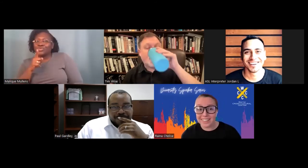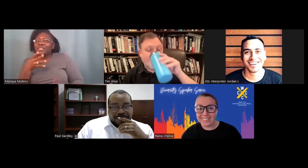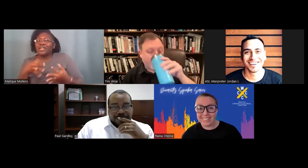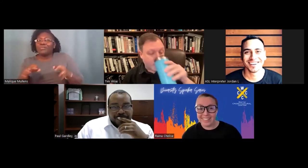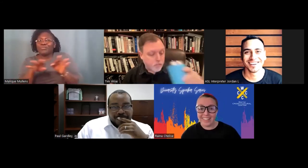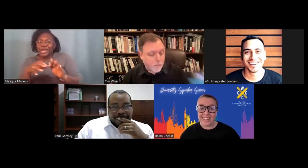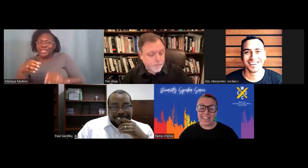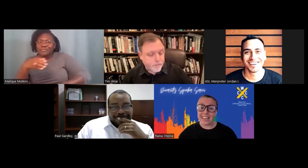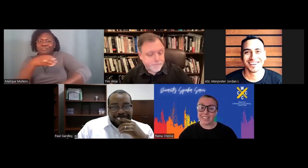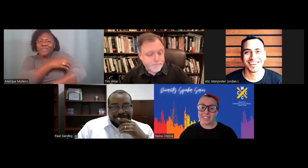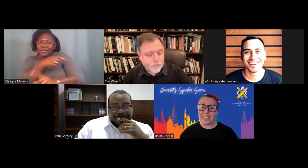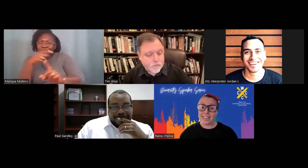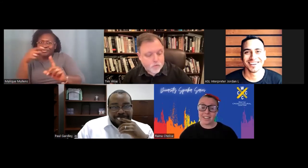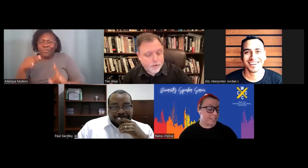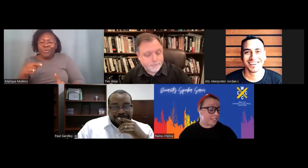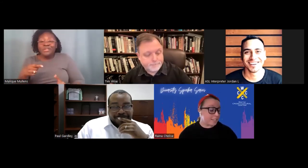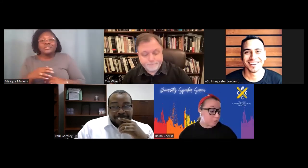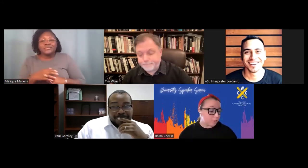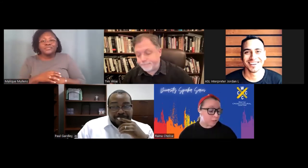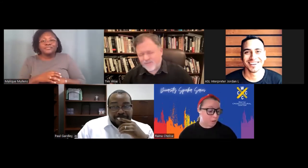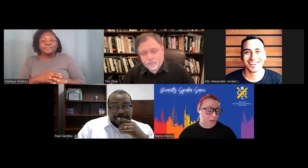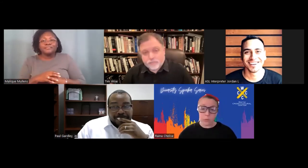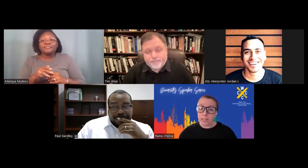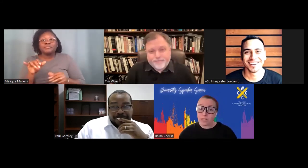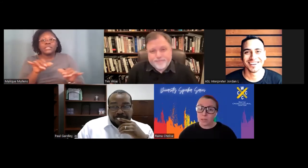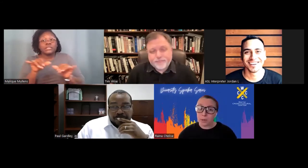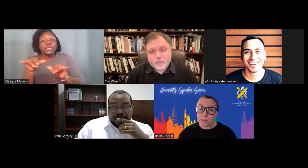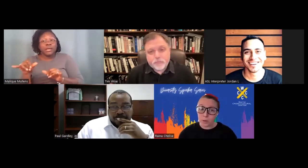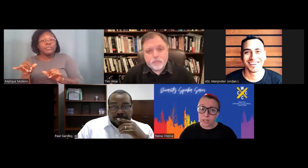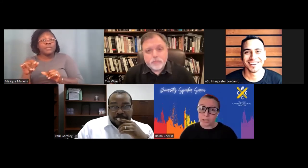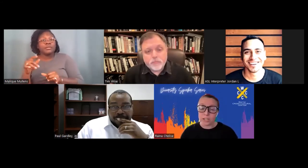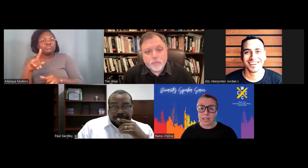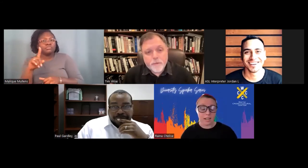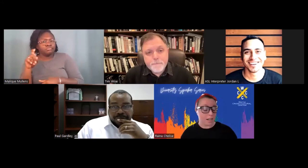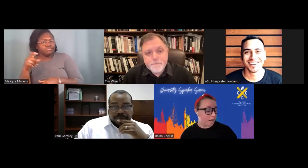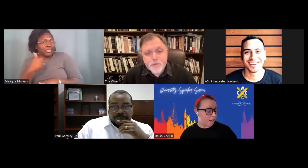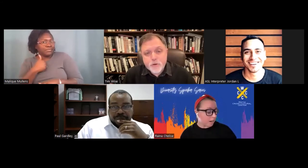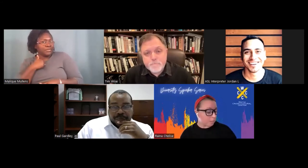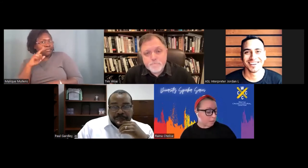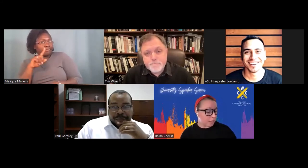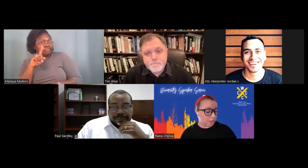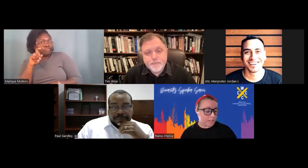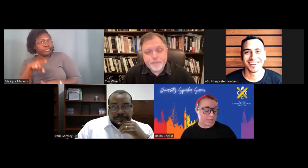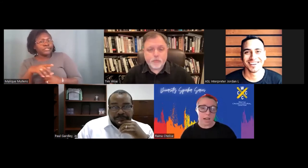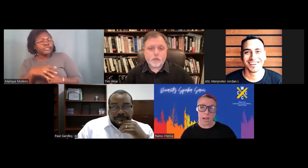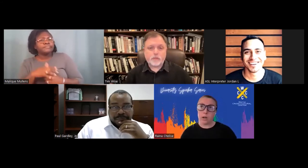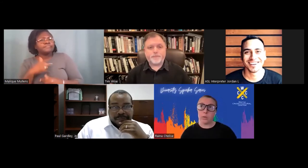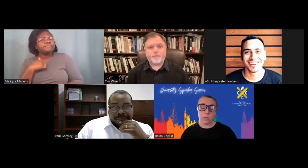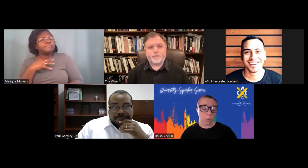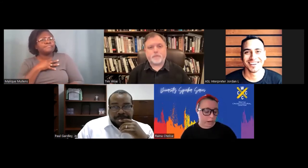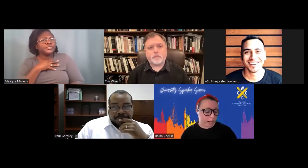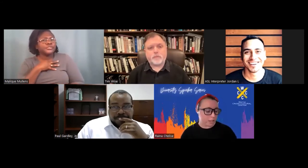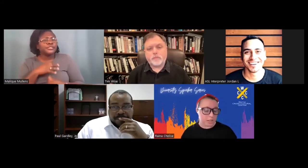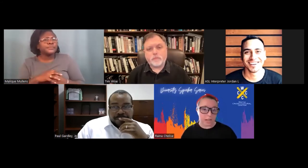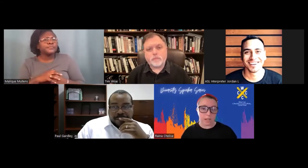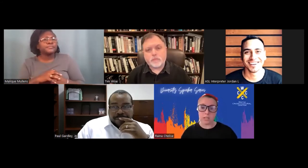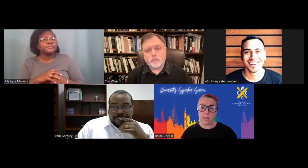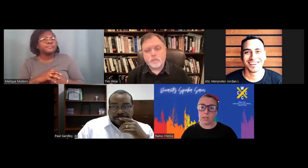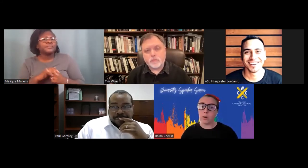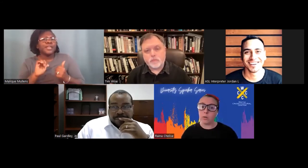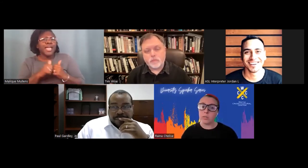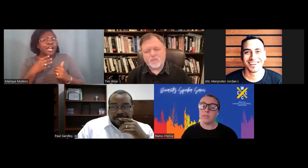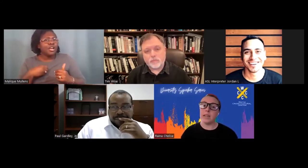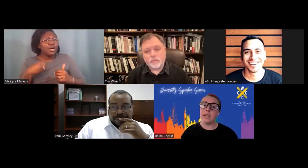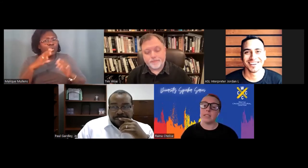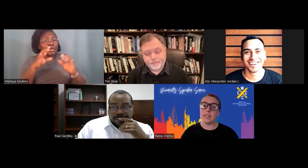here. And actually, on a similar note, I wanted to pose a question. I'm curious how white educators